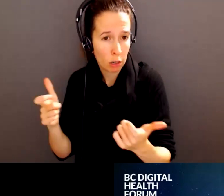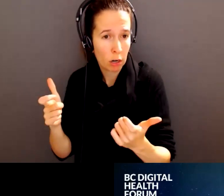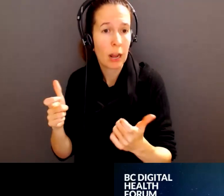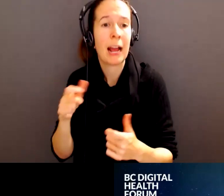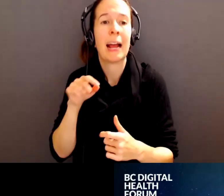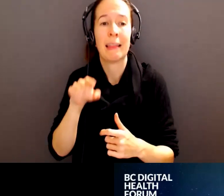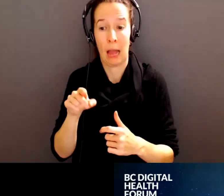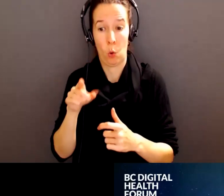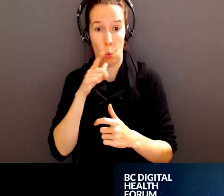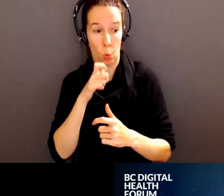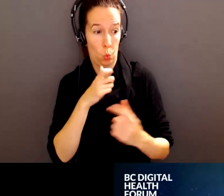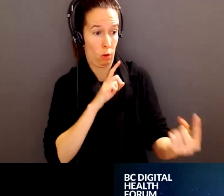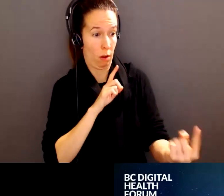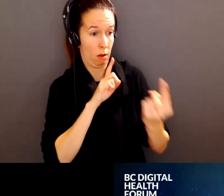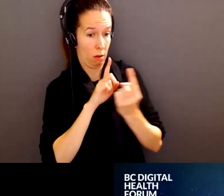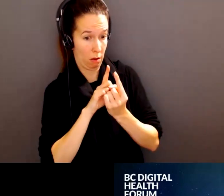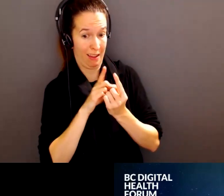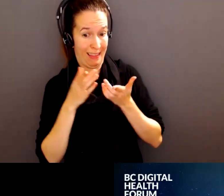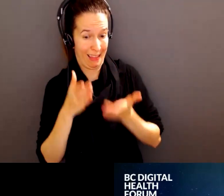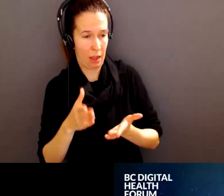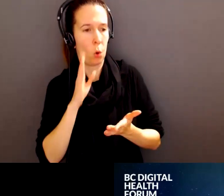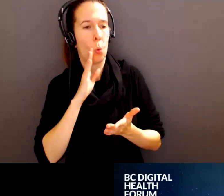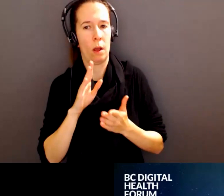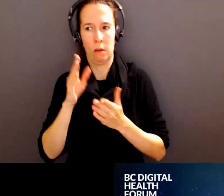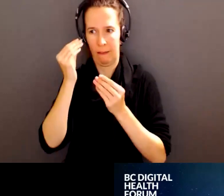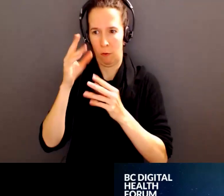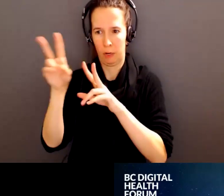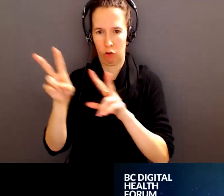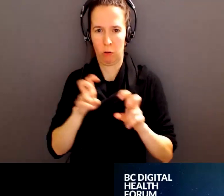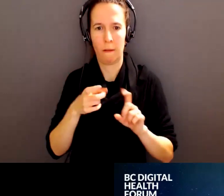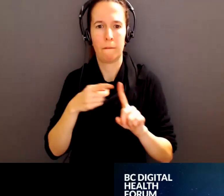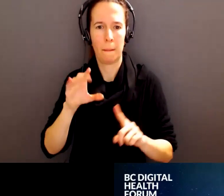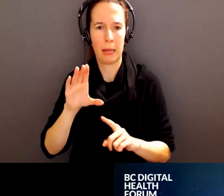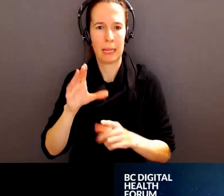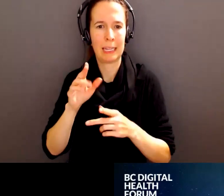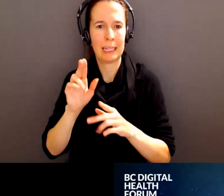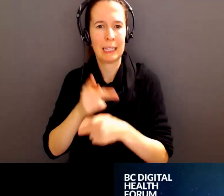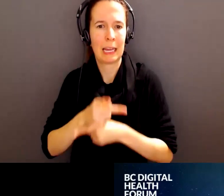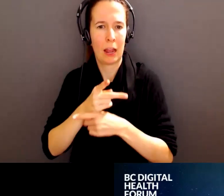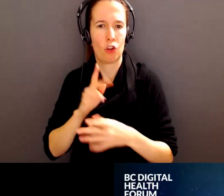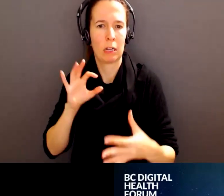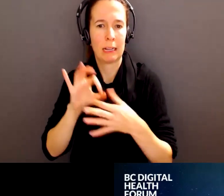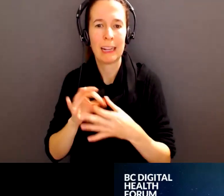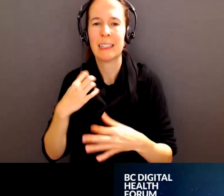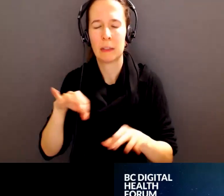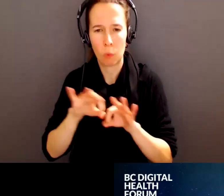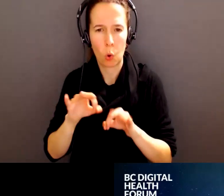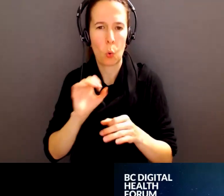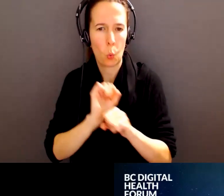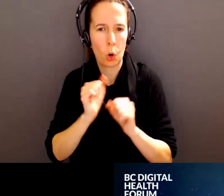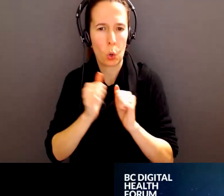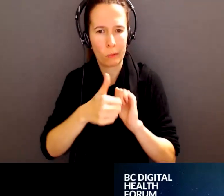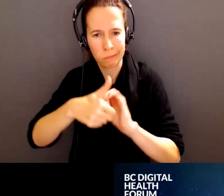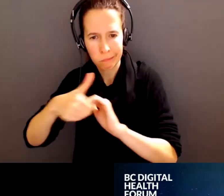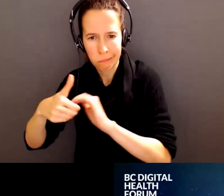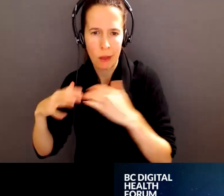Care Connect. What we hope to do is the next step is to work with our emergency department, work with our health authorities, work with our urgent primary care